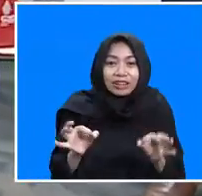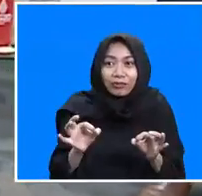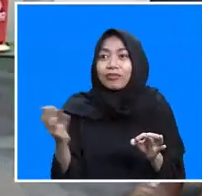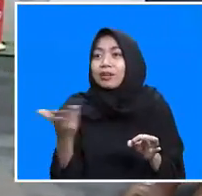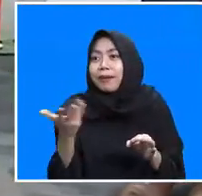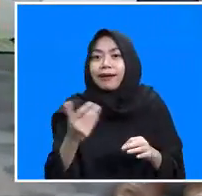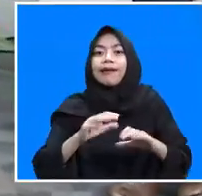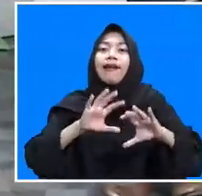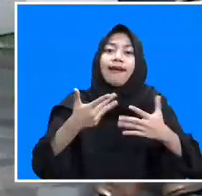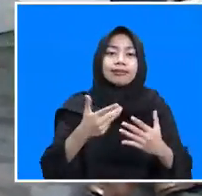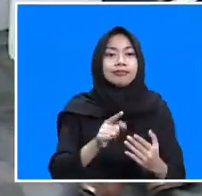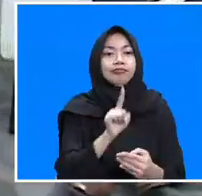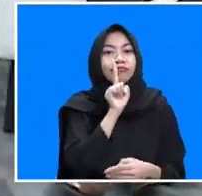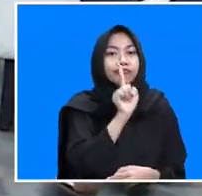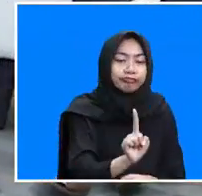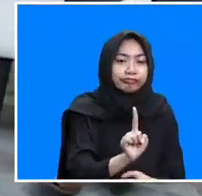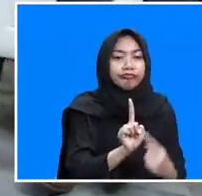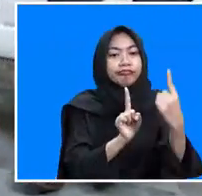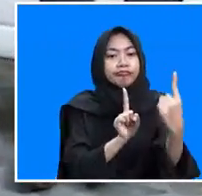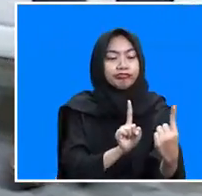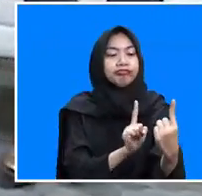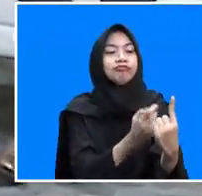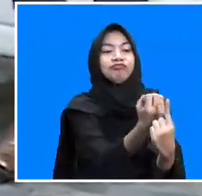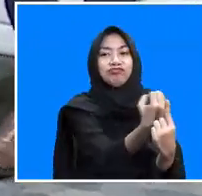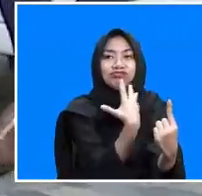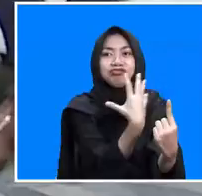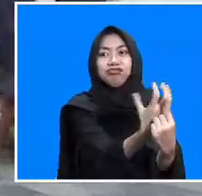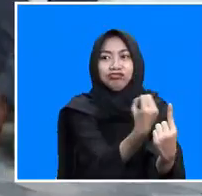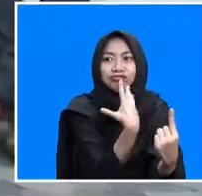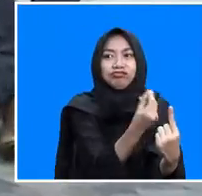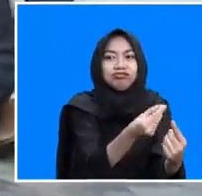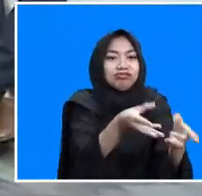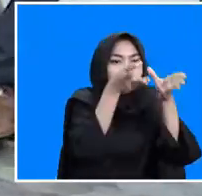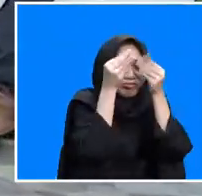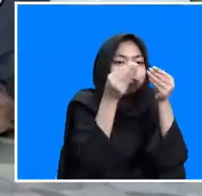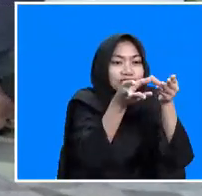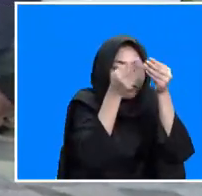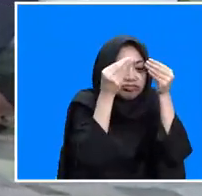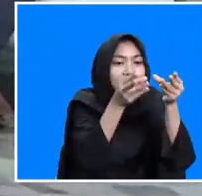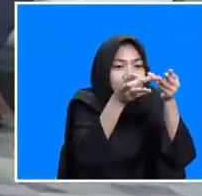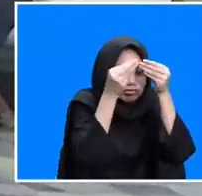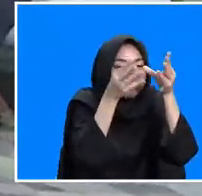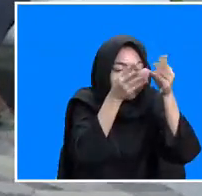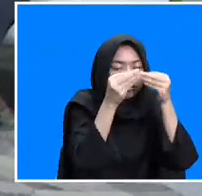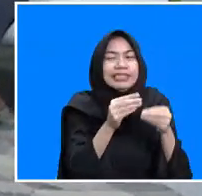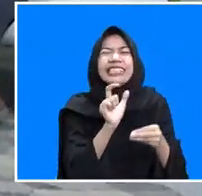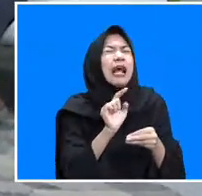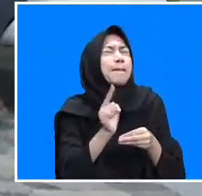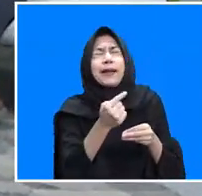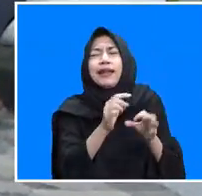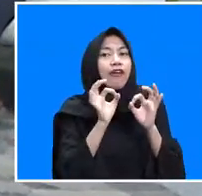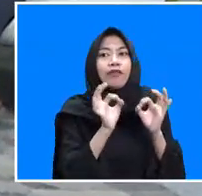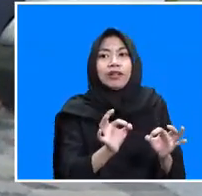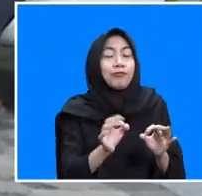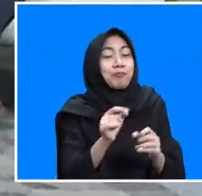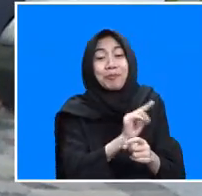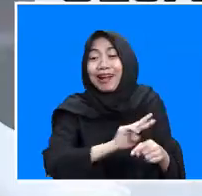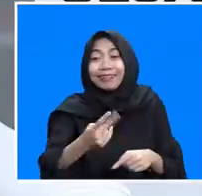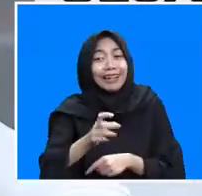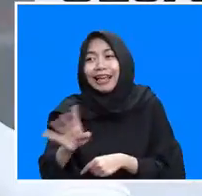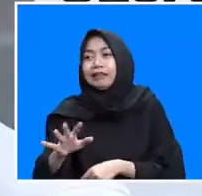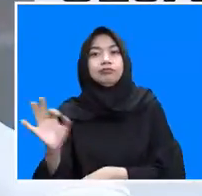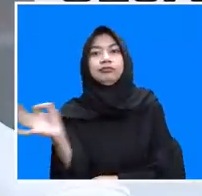they're interacting with their teachers and their class peers. It is really, there is no substitute for that.